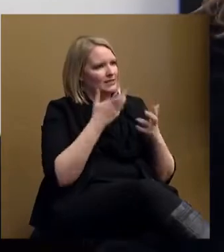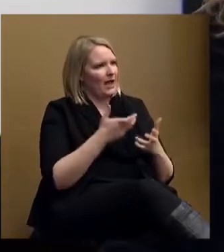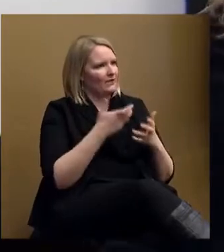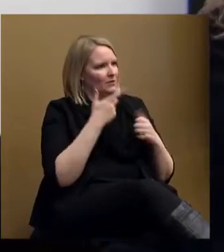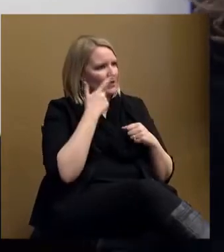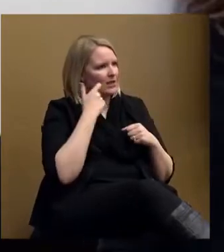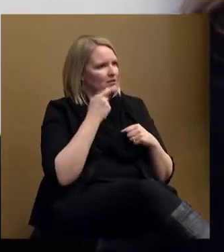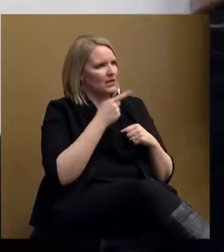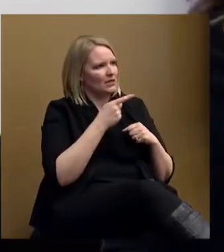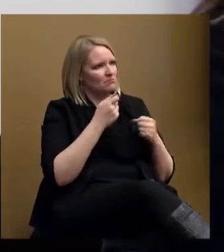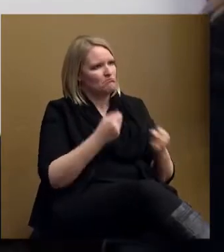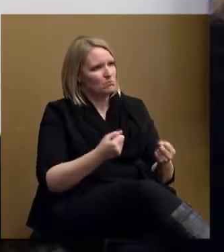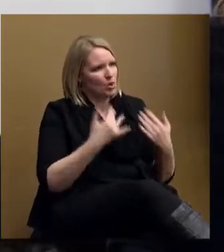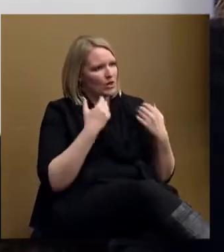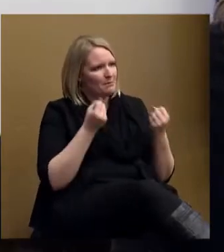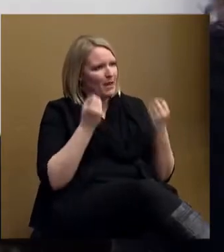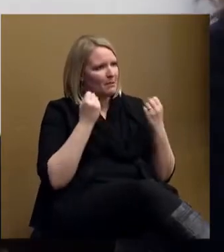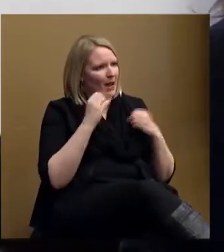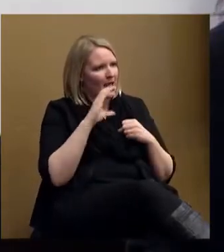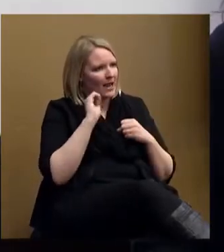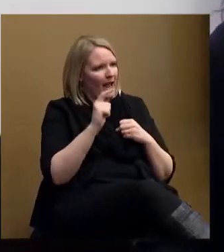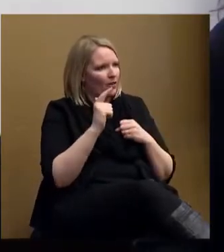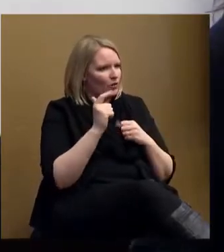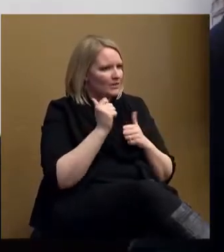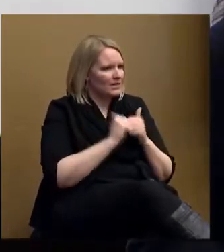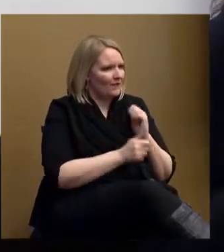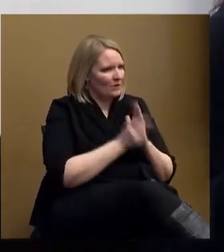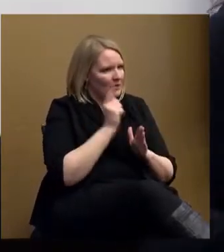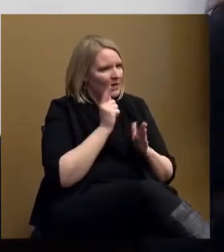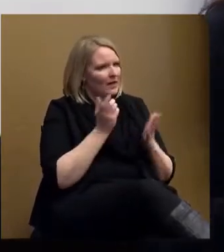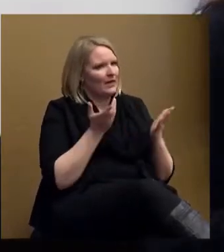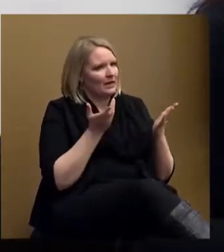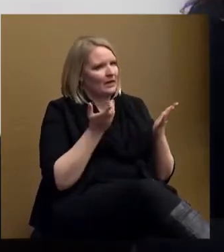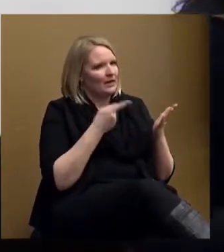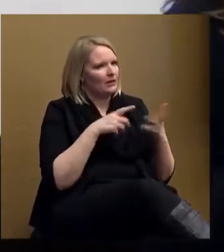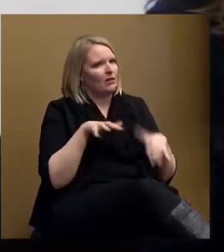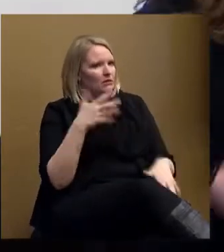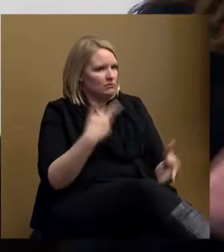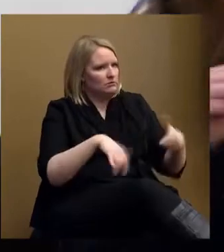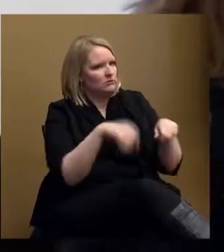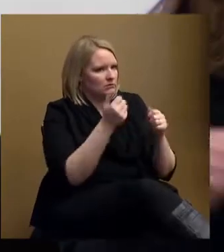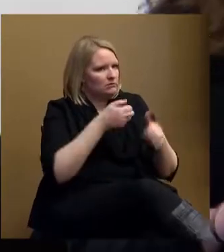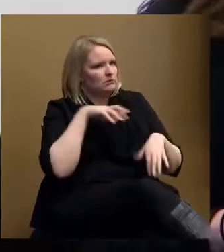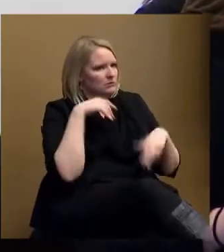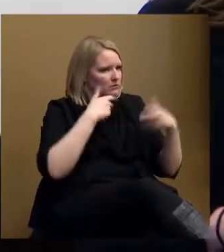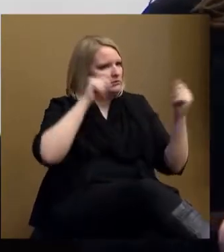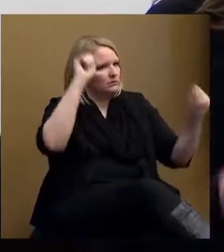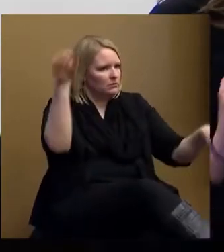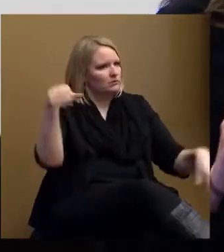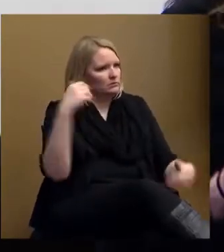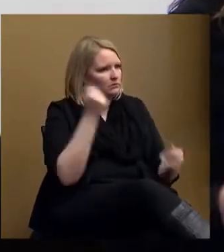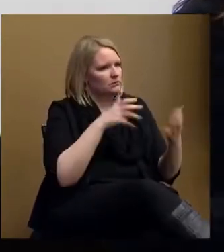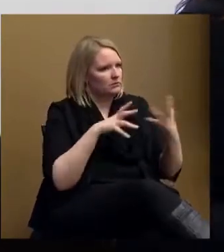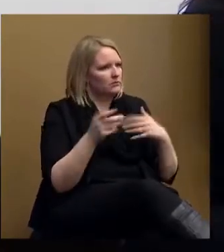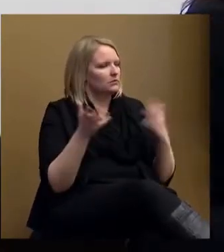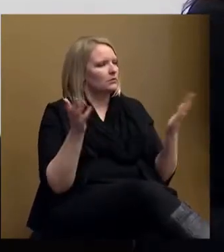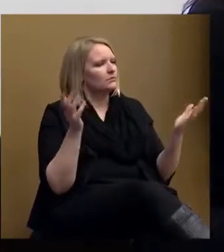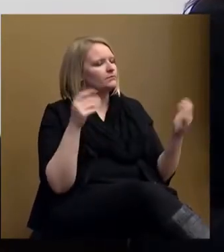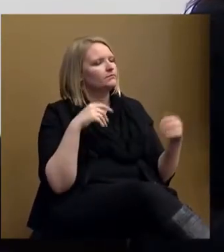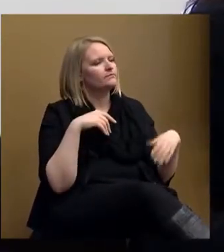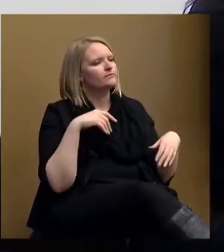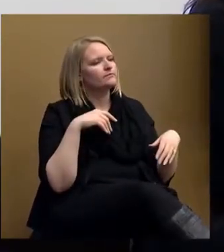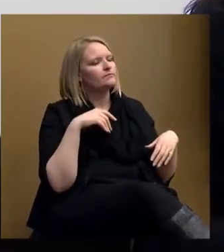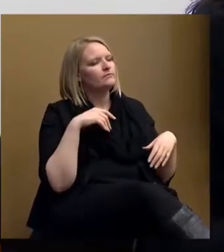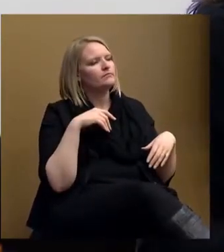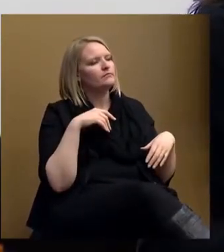he's burning off like 1 million calories a minute. He's so out of it. So, you know, all over the place. Not out of it, but all over the place.